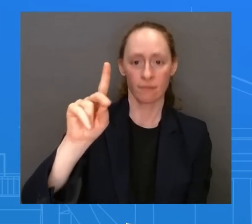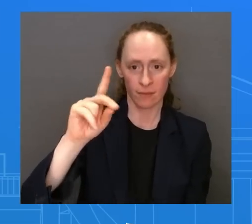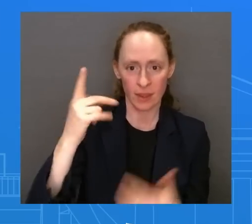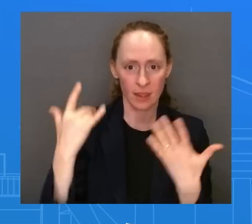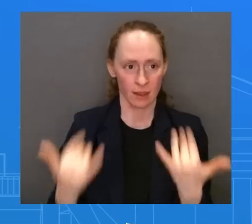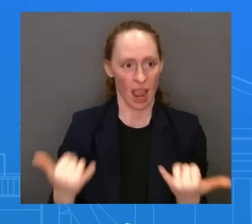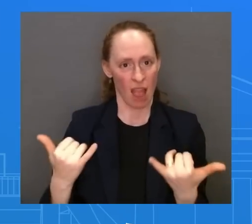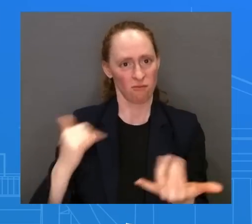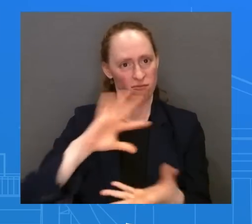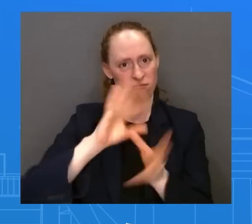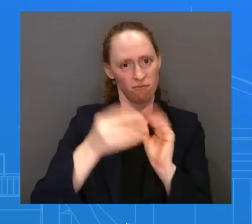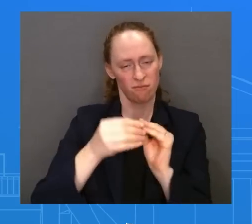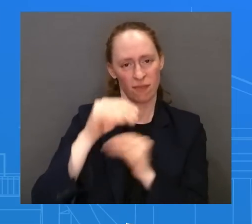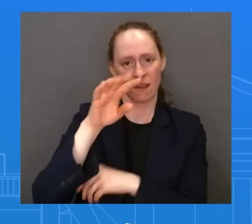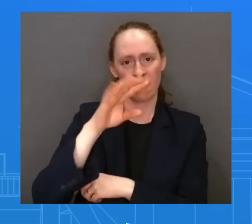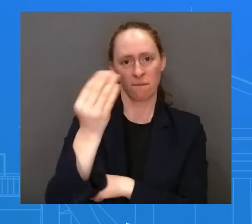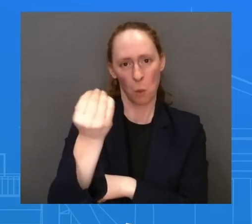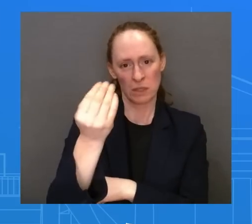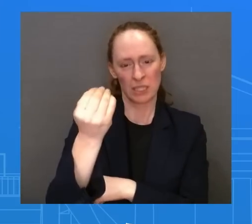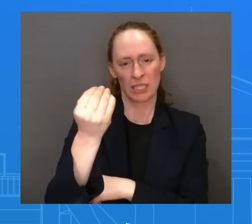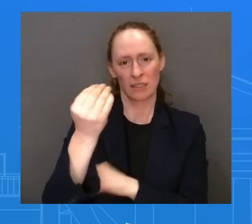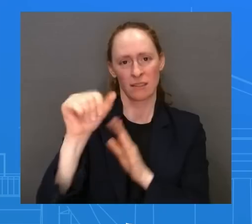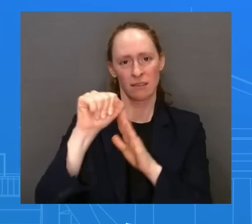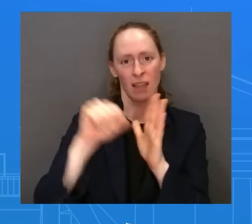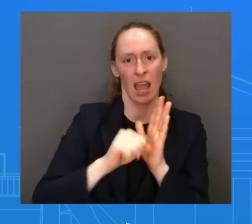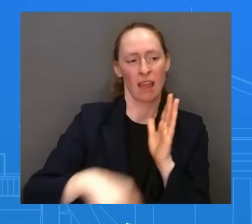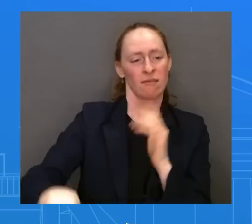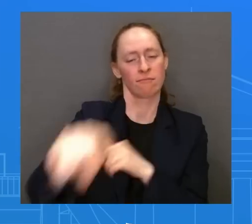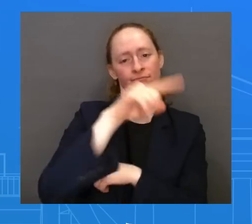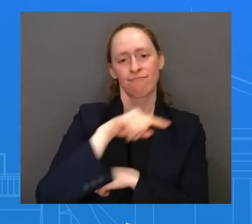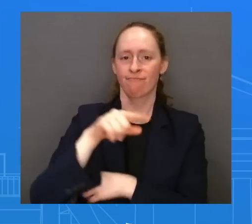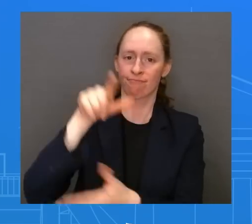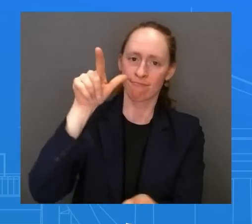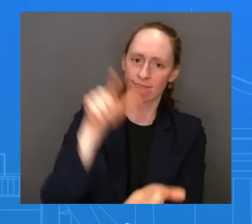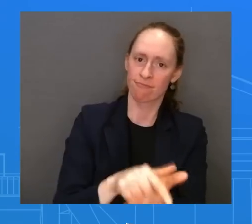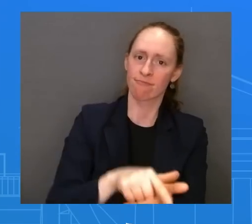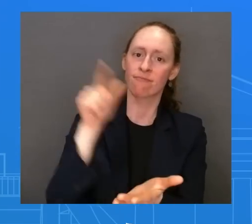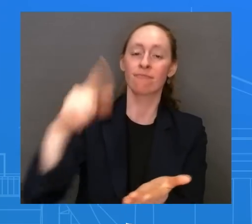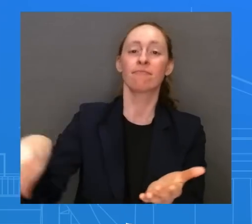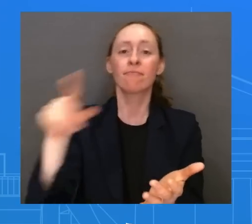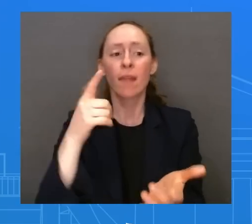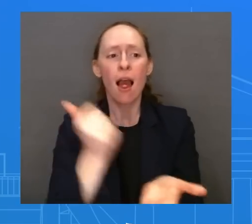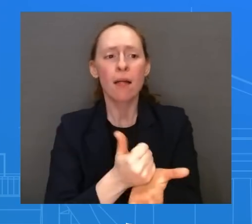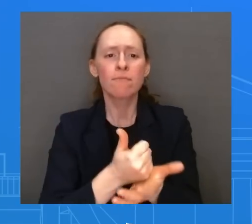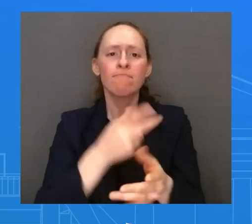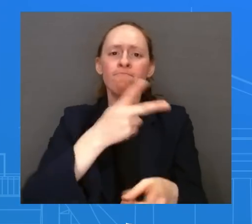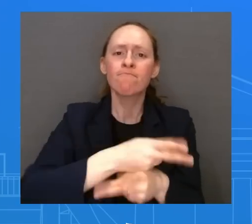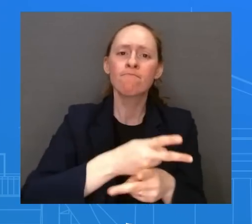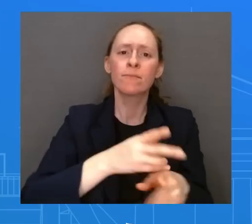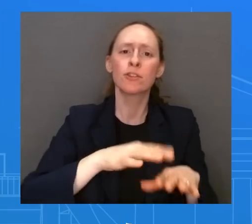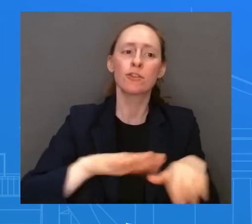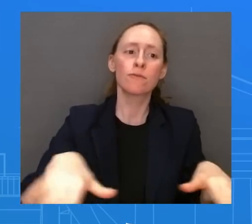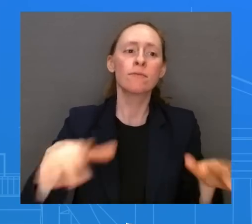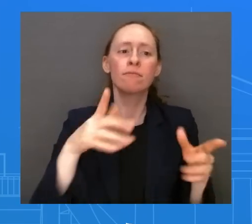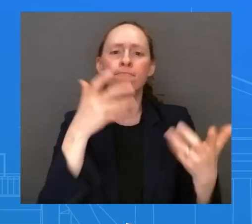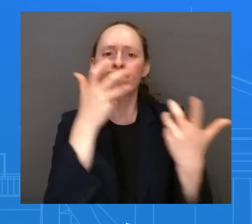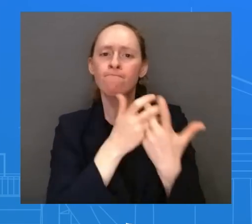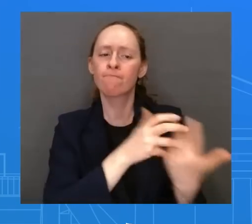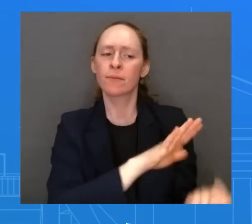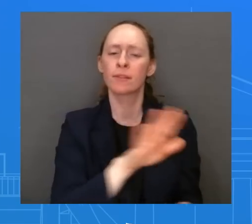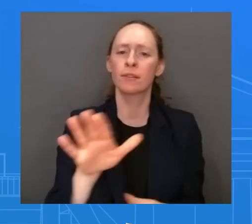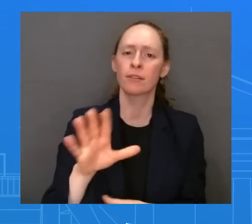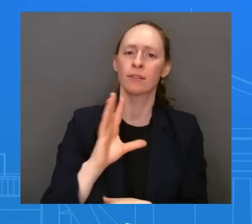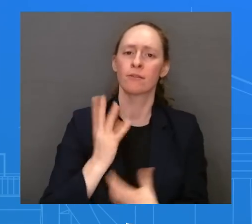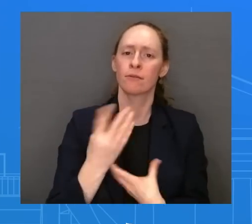laws are currently blocked by courts this is a dangerous a dangerous attack on the rights of